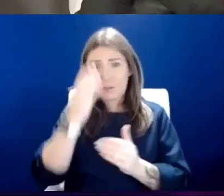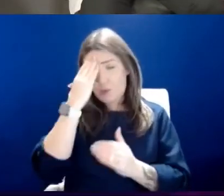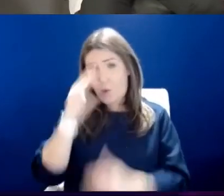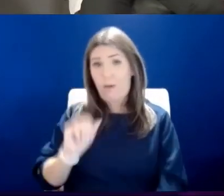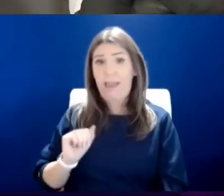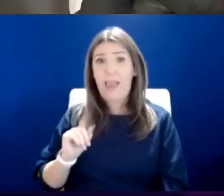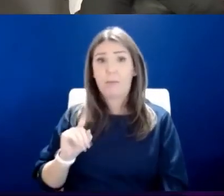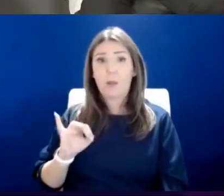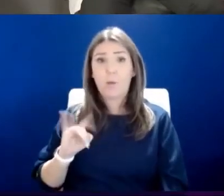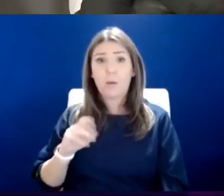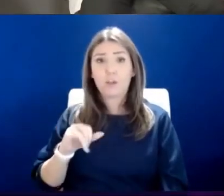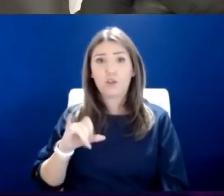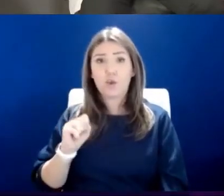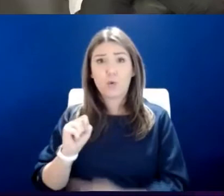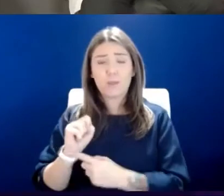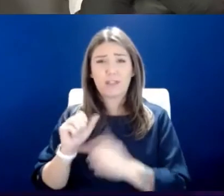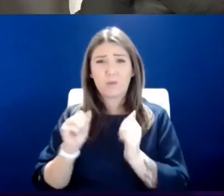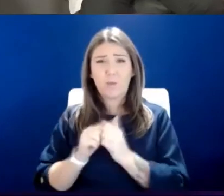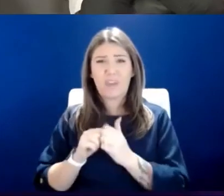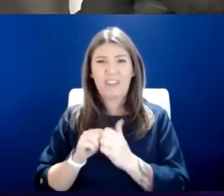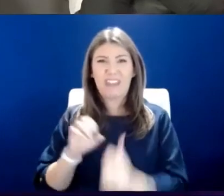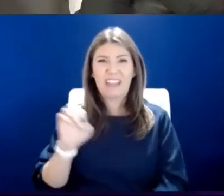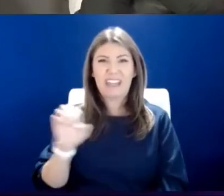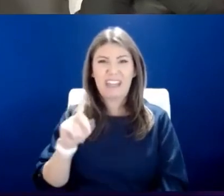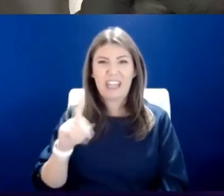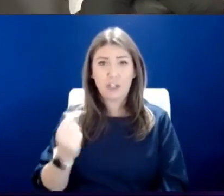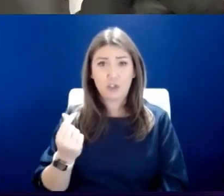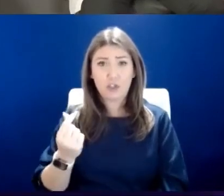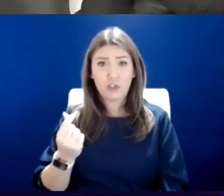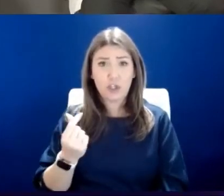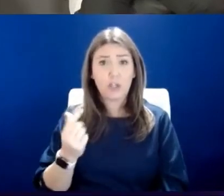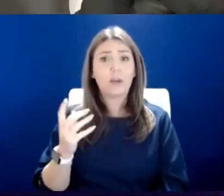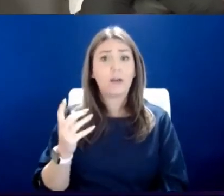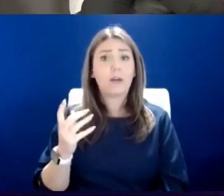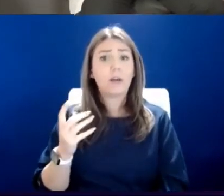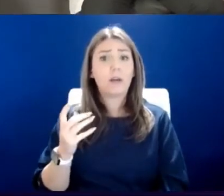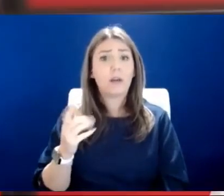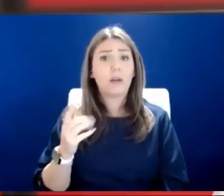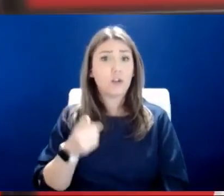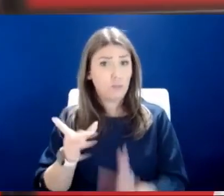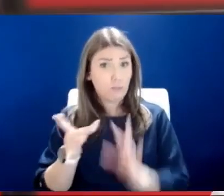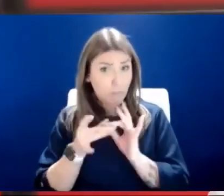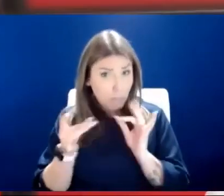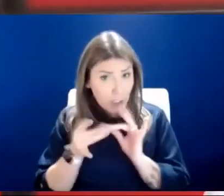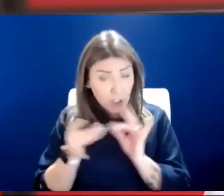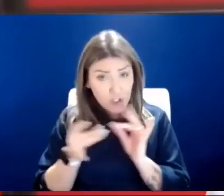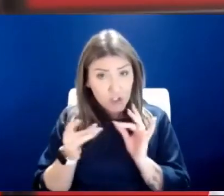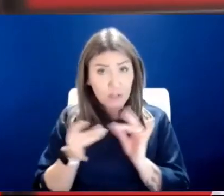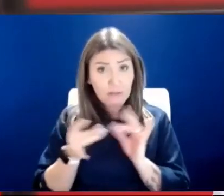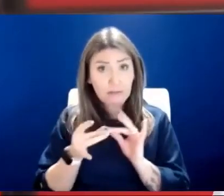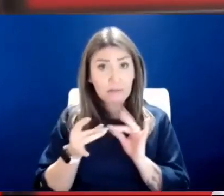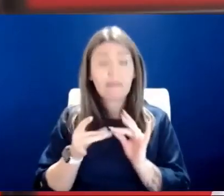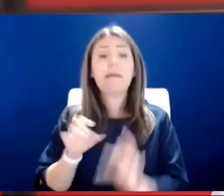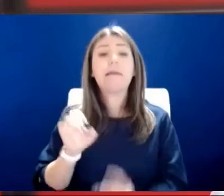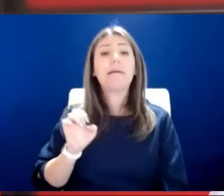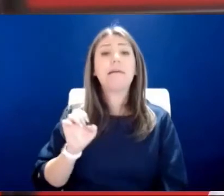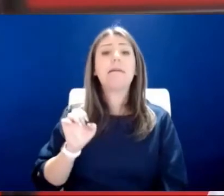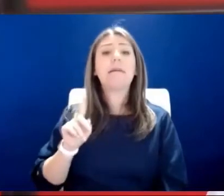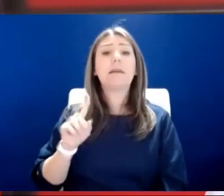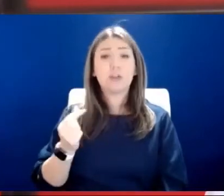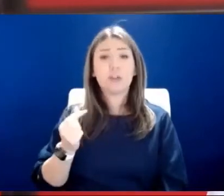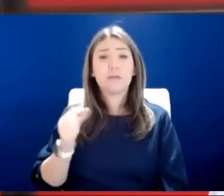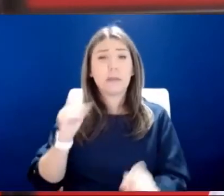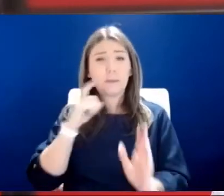detectable with an echocardiogram, and you just mentioned an echocardiogram. That is correct. Echocardiogram can detect if you have